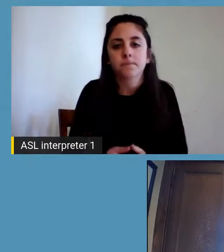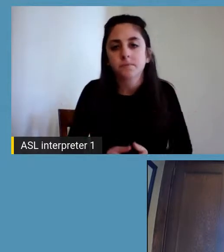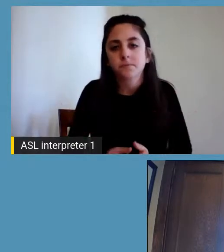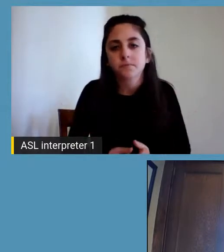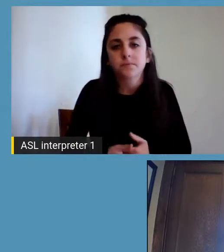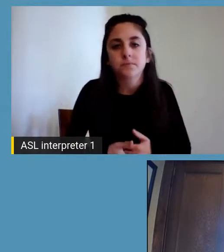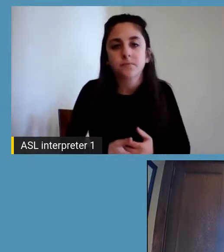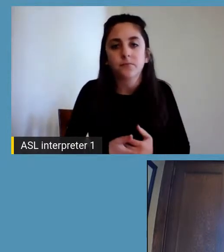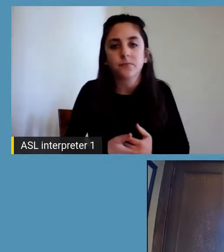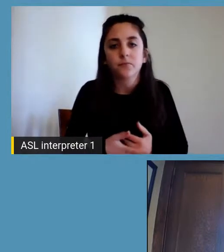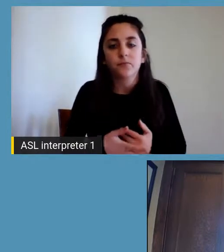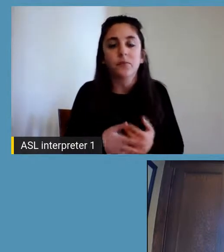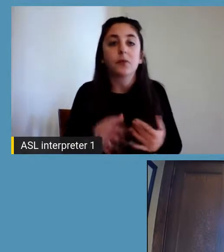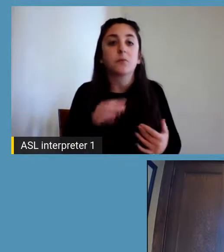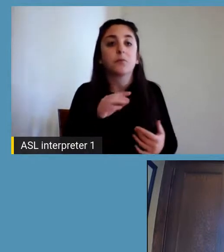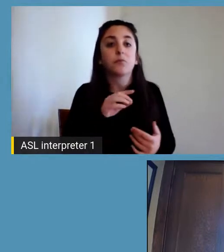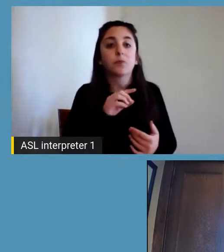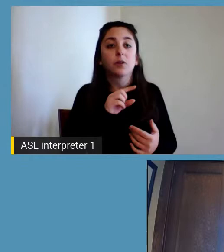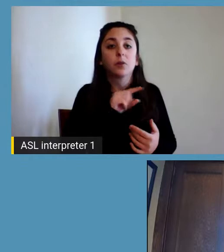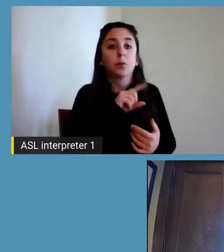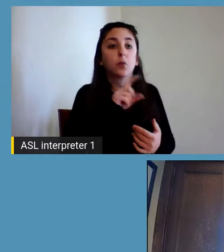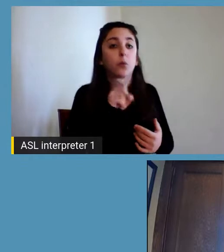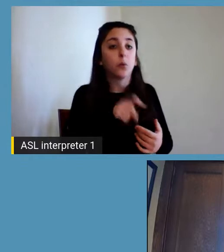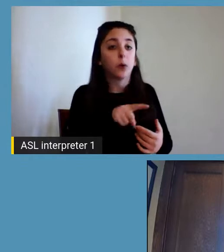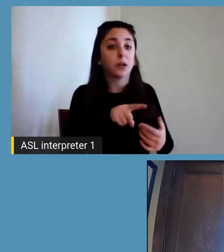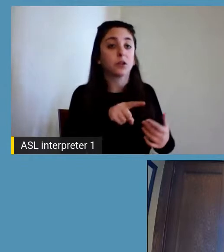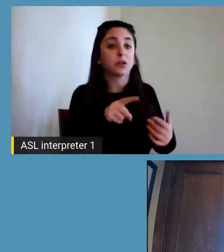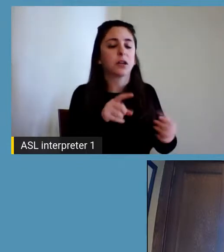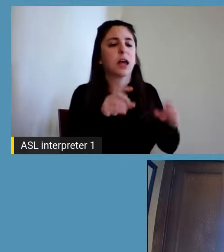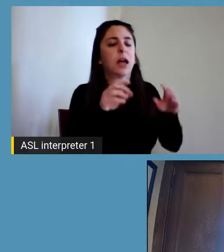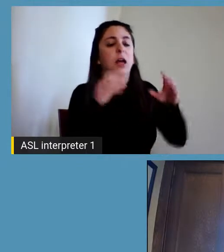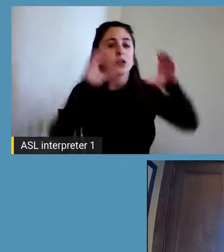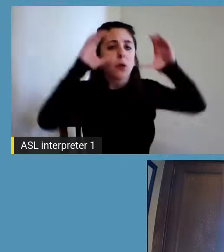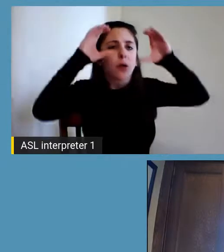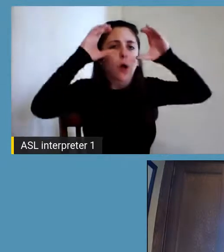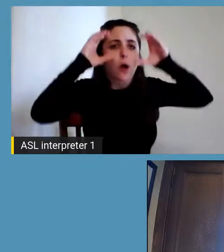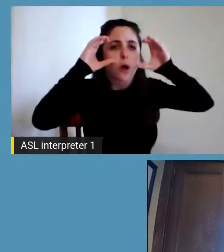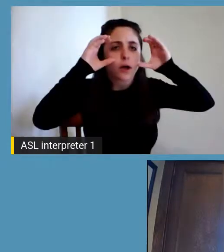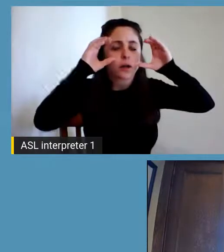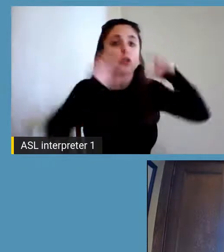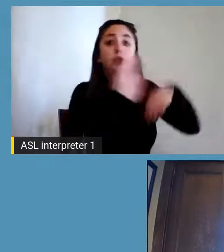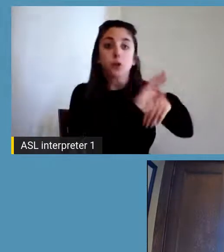Here's a question that I'm sure you can answer. How can I see the Oculus Museum? That is your museum.